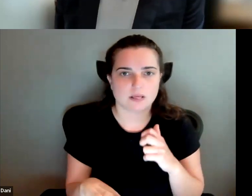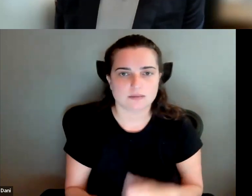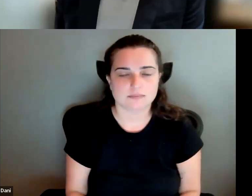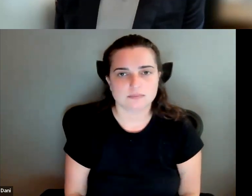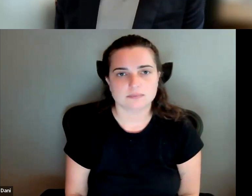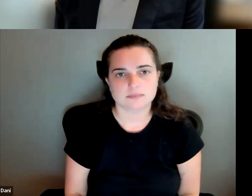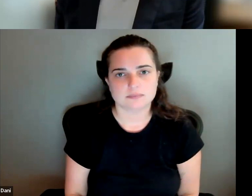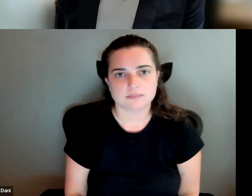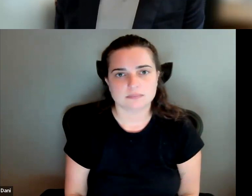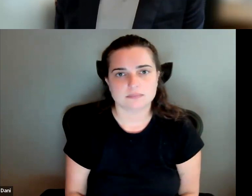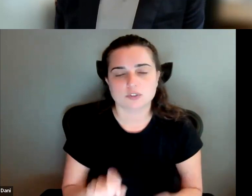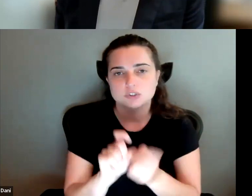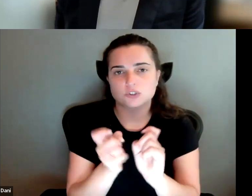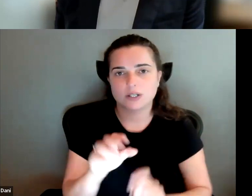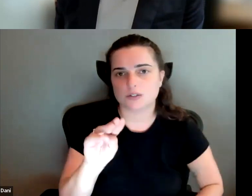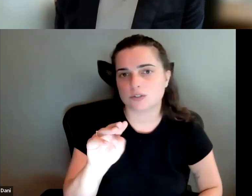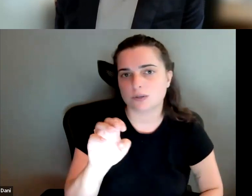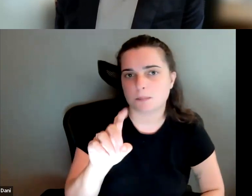Change Medicaid waivers.